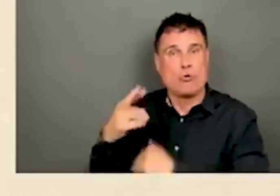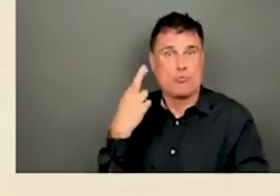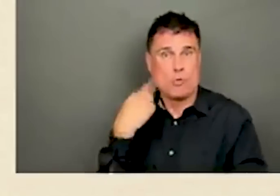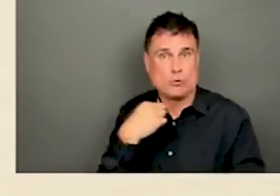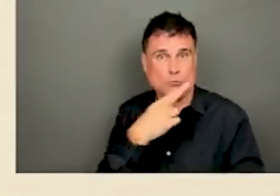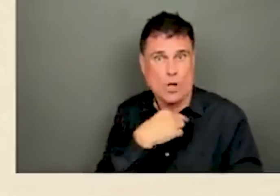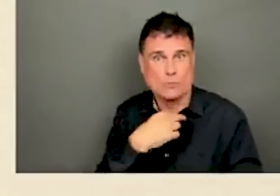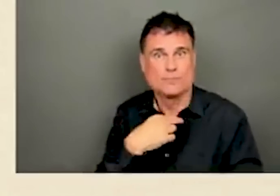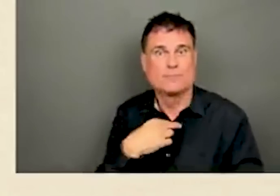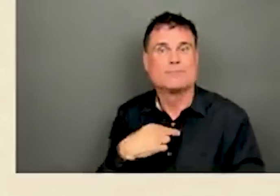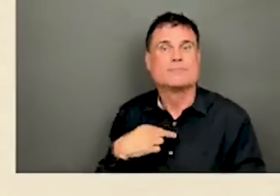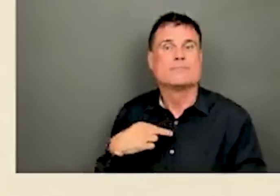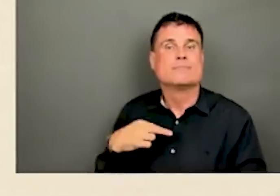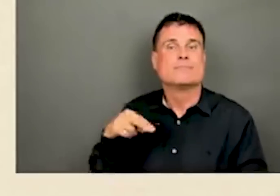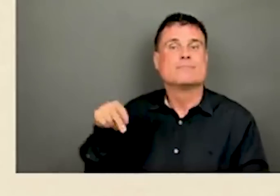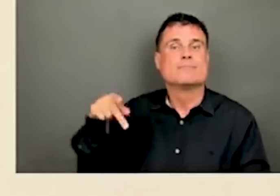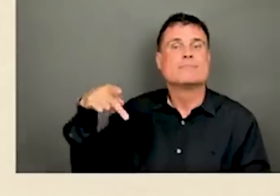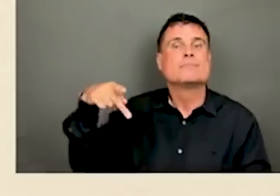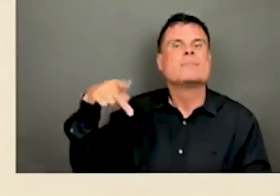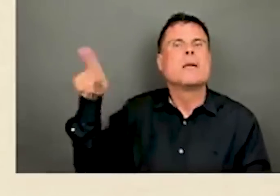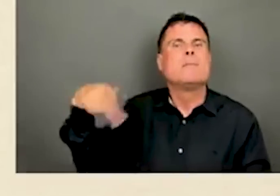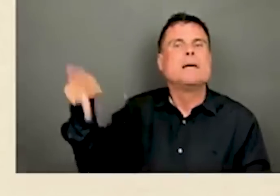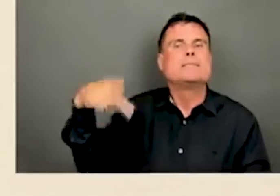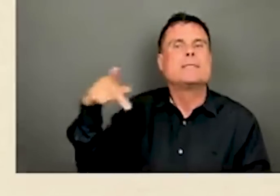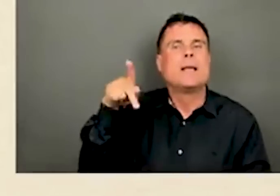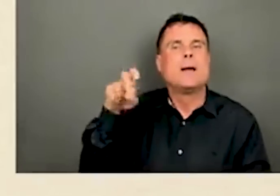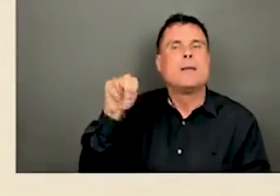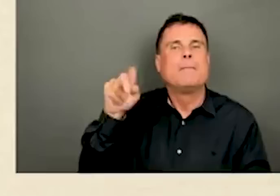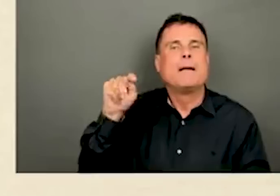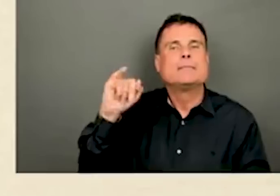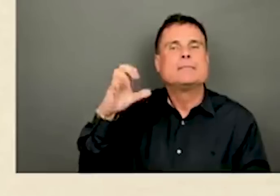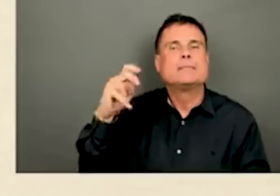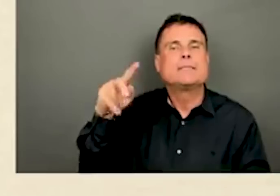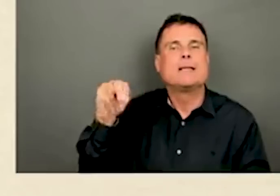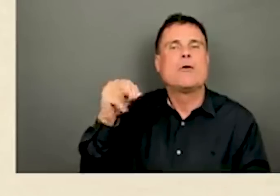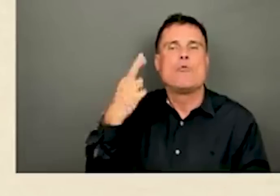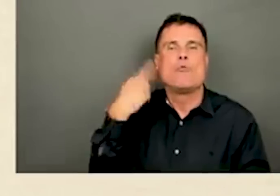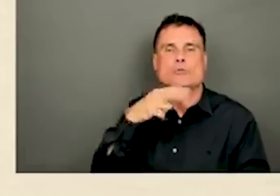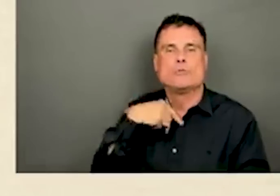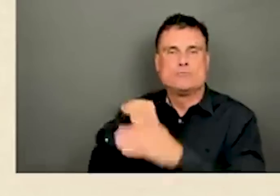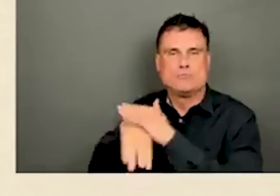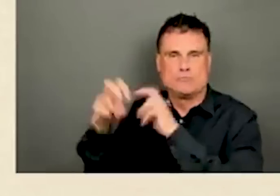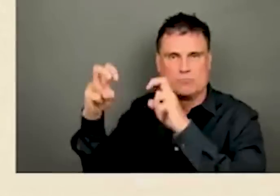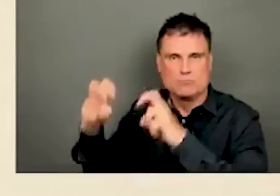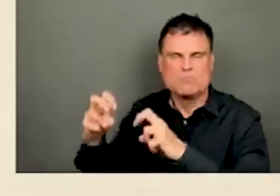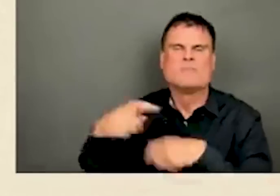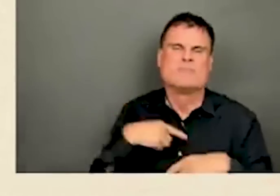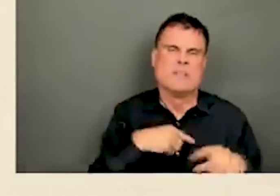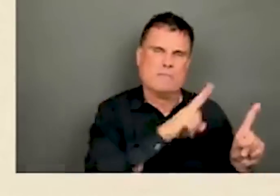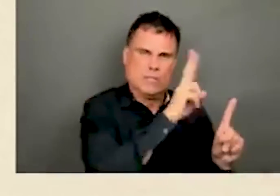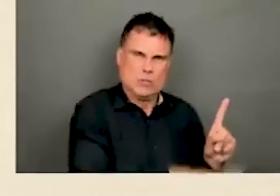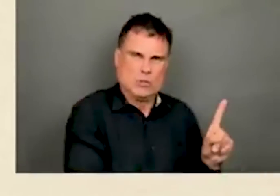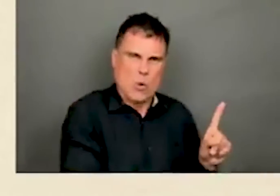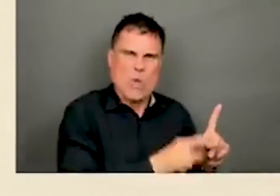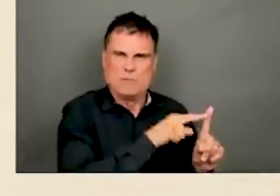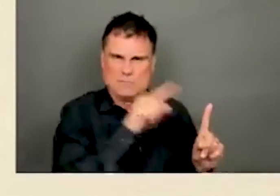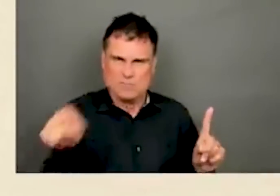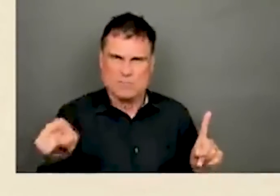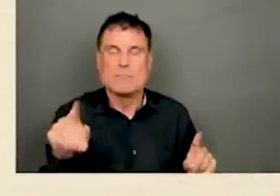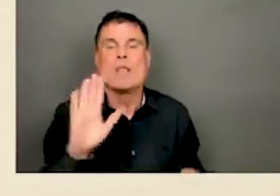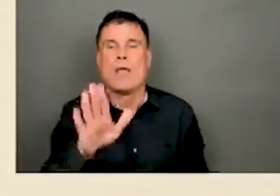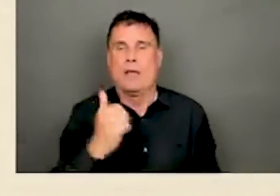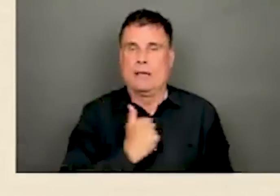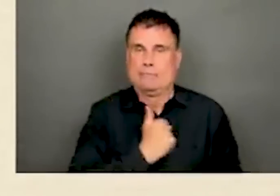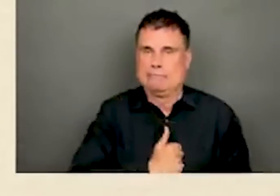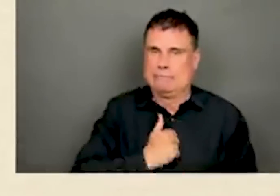Penticton on my way back, and a woman came up and said, and I apologize to the other networks, but this is the way